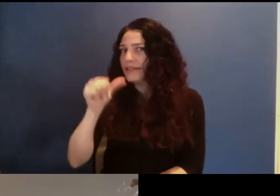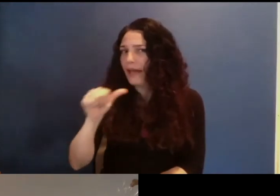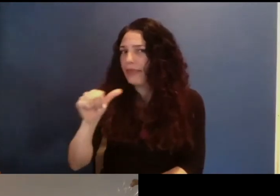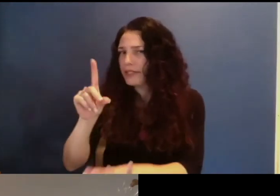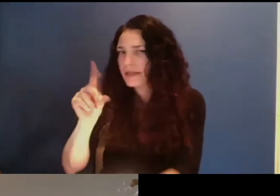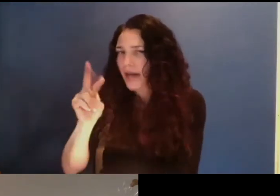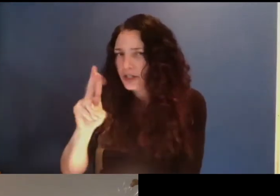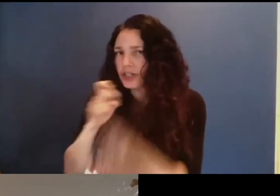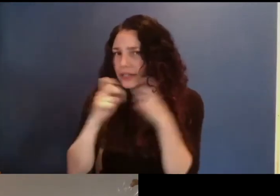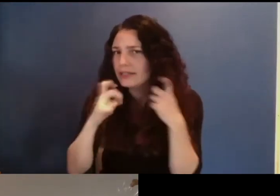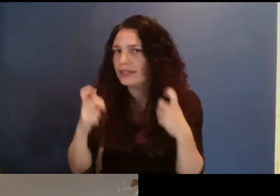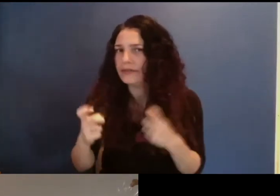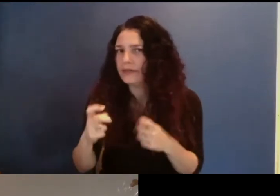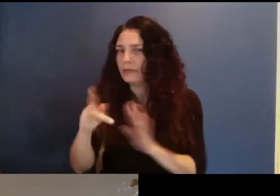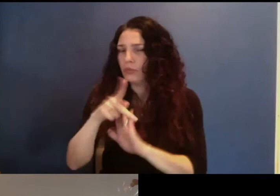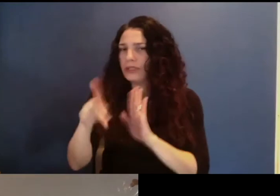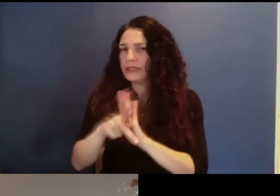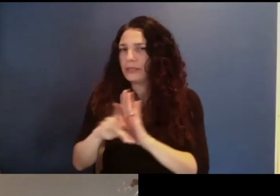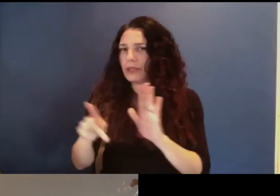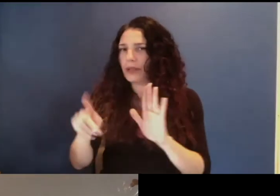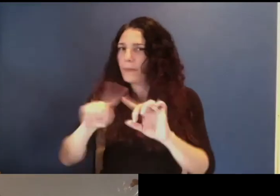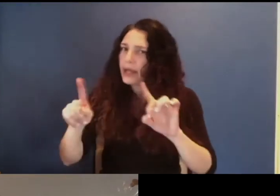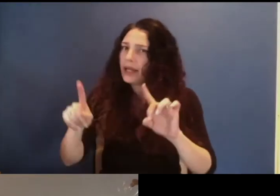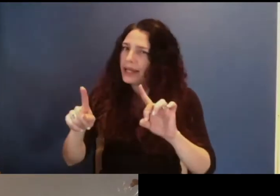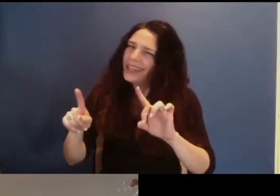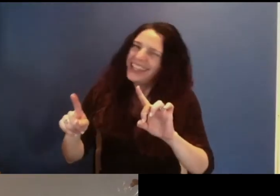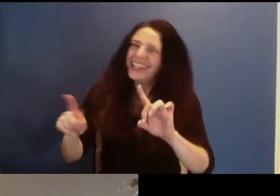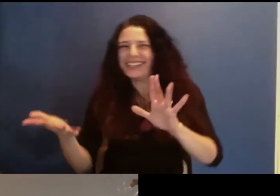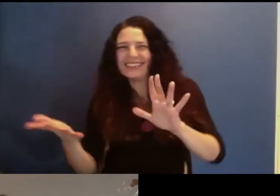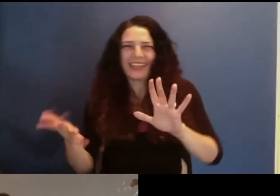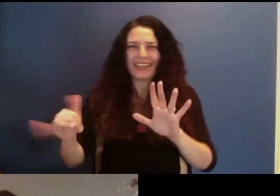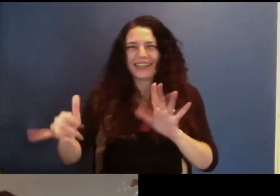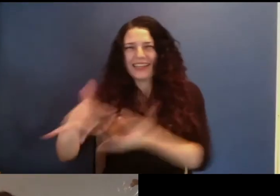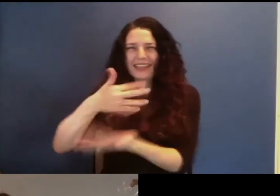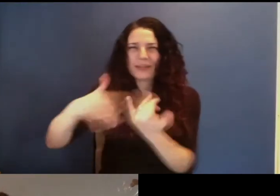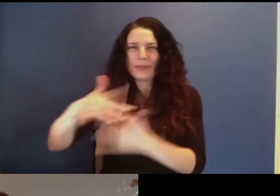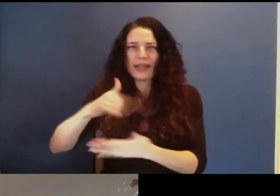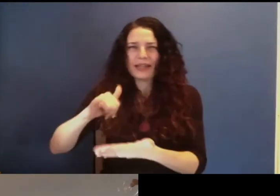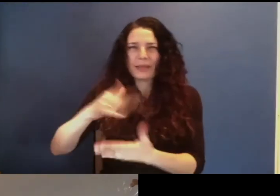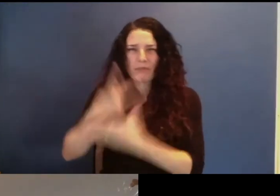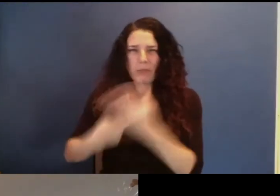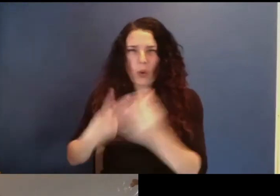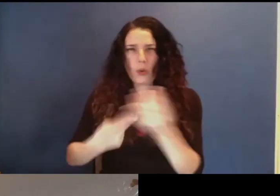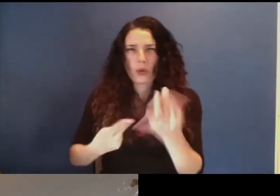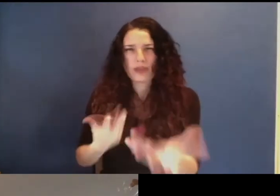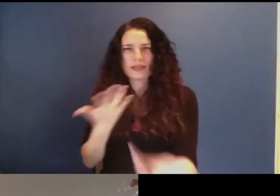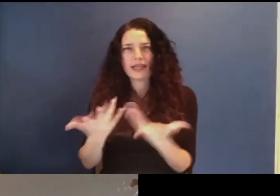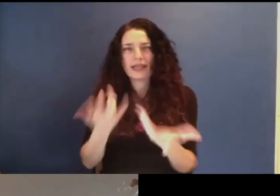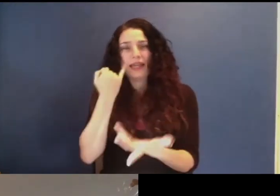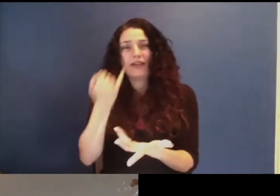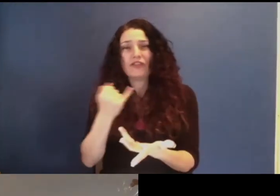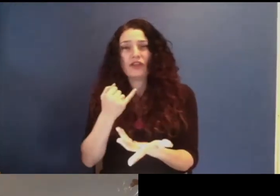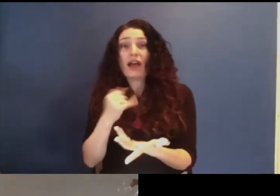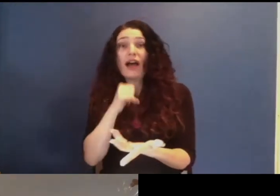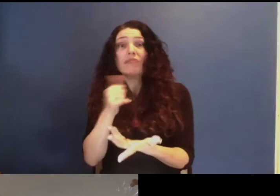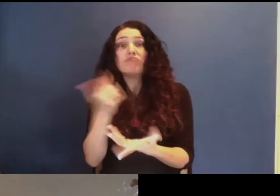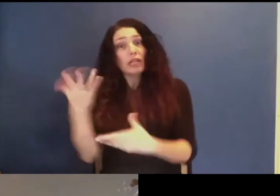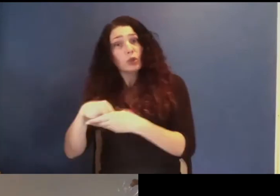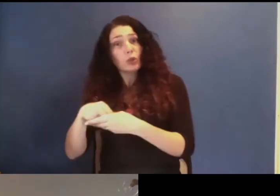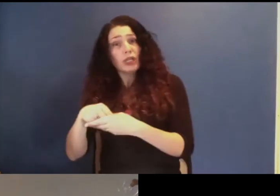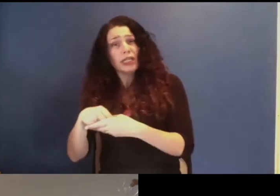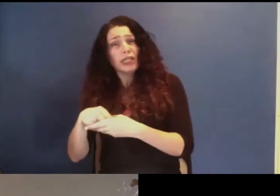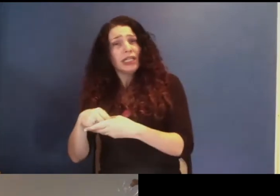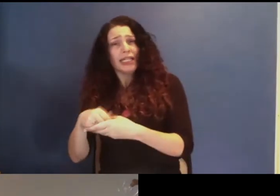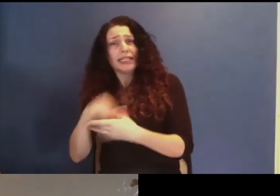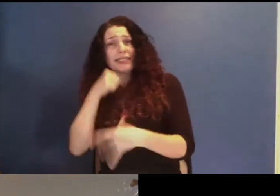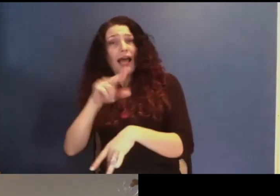people, disabled people can't even become a part of it. And when they're not a part of it, their existence is not normalized. So they stay fringe, you know what I